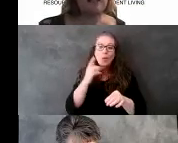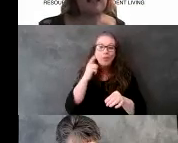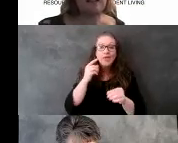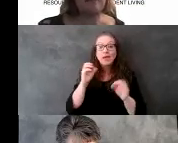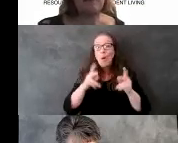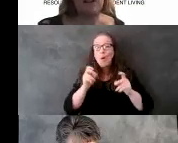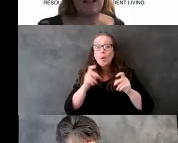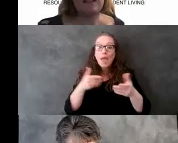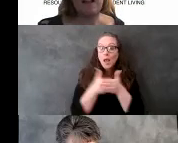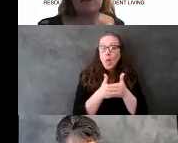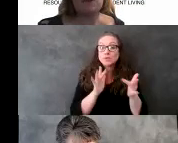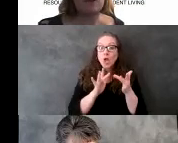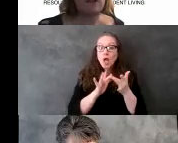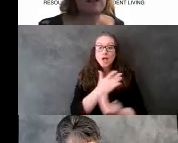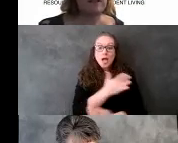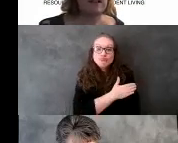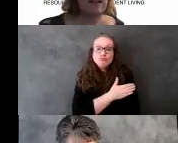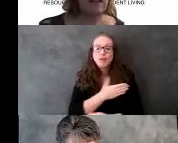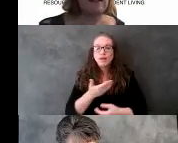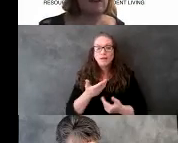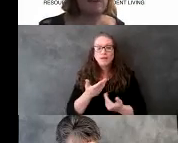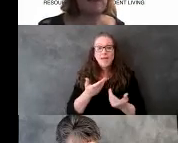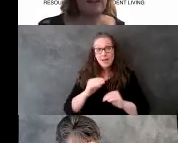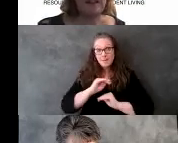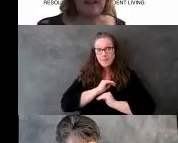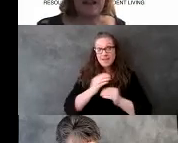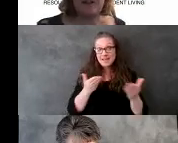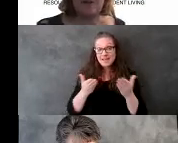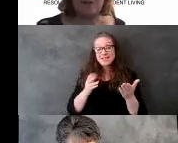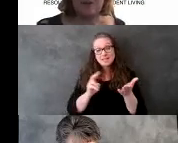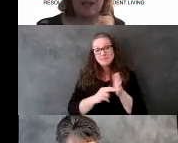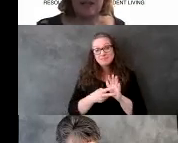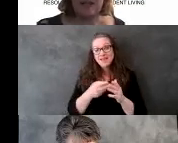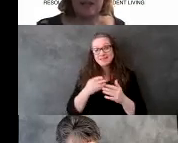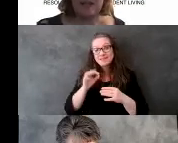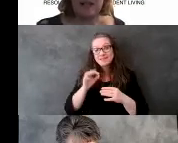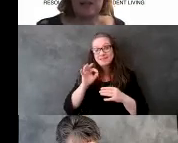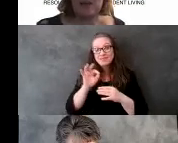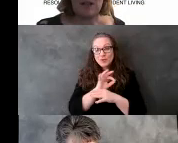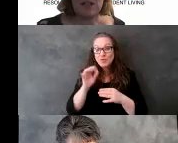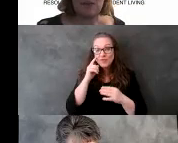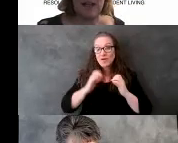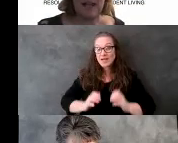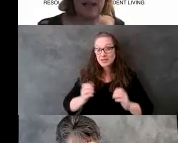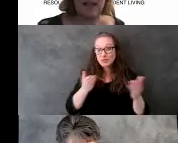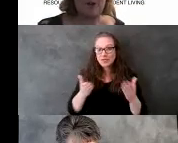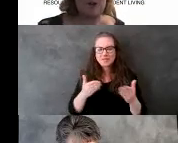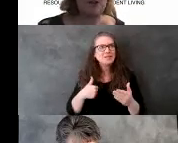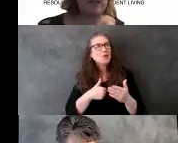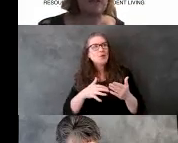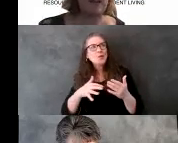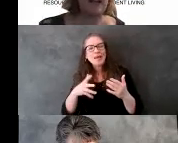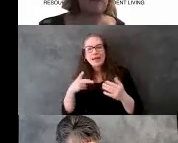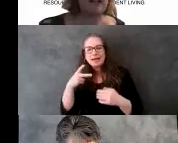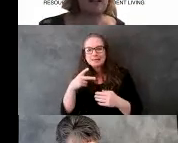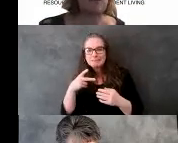needs is customer service. And so I know that we cut into our Q&A, and I apologize